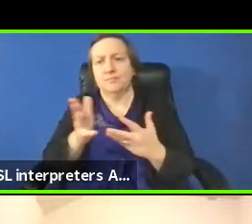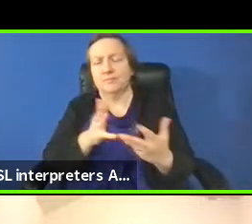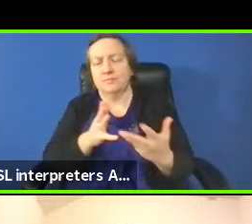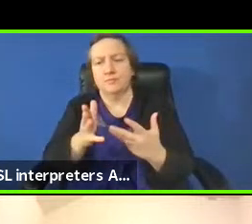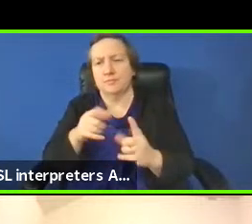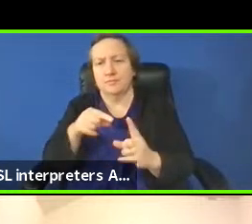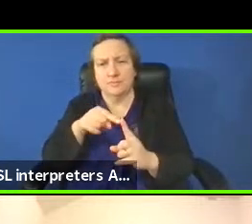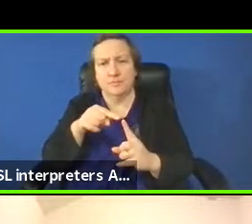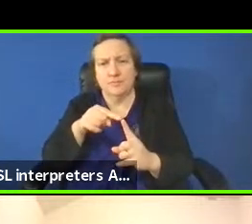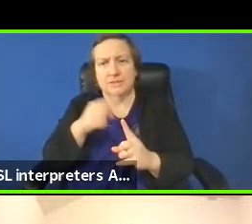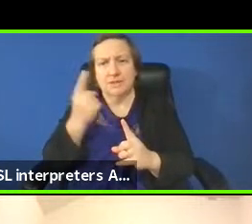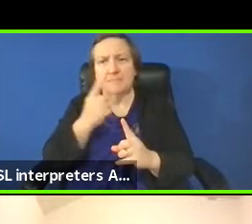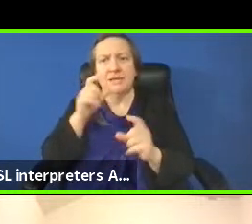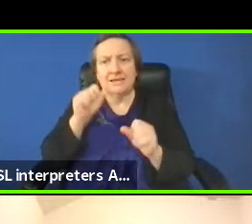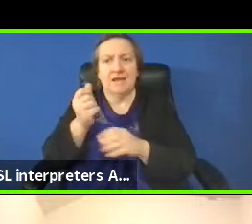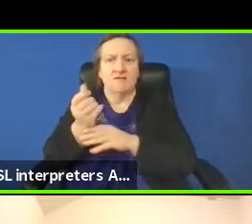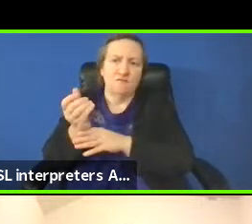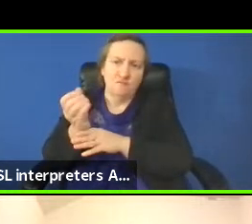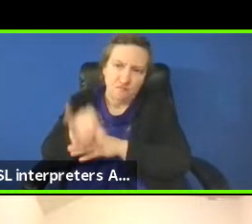gets enforced